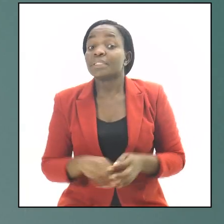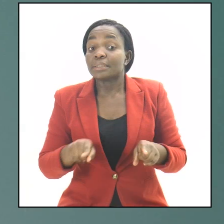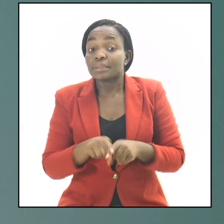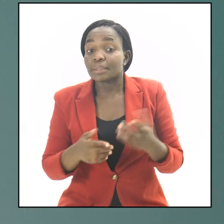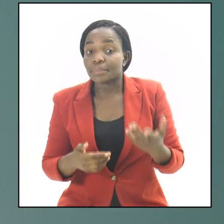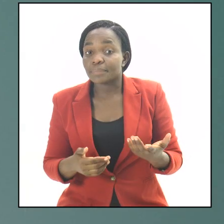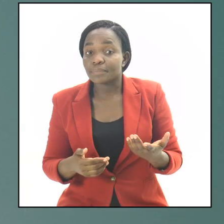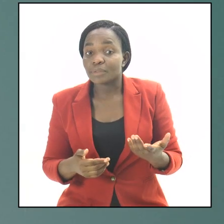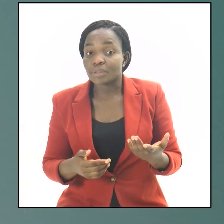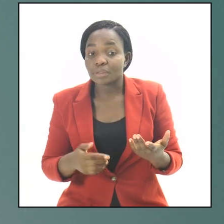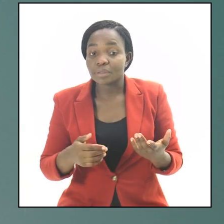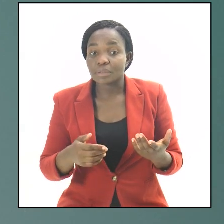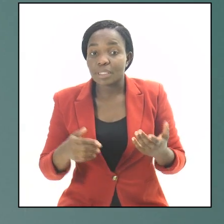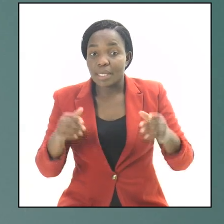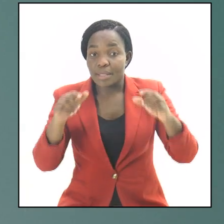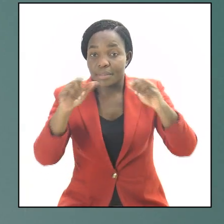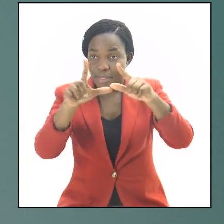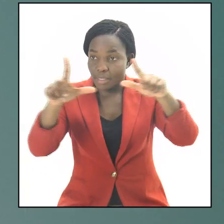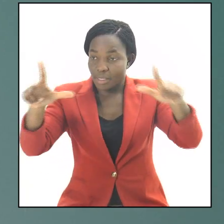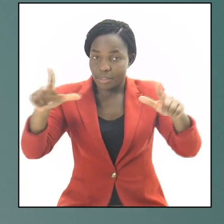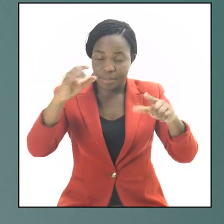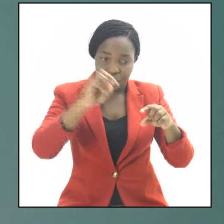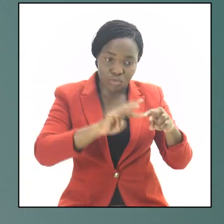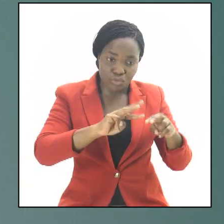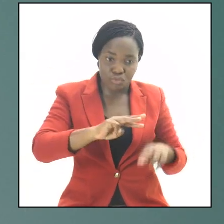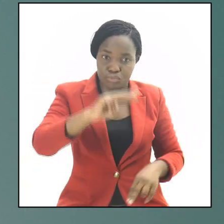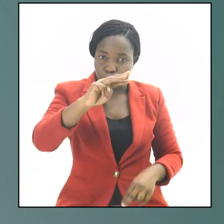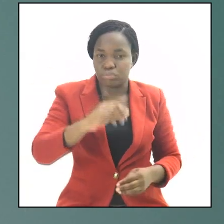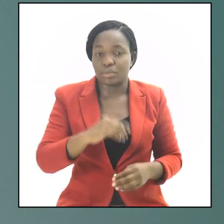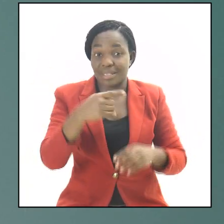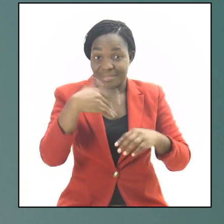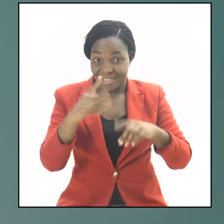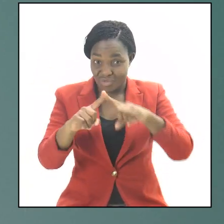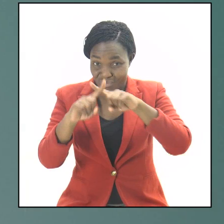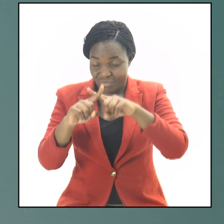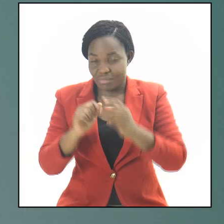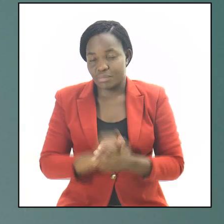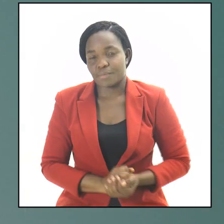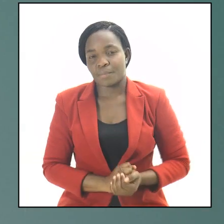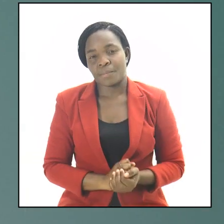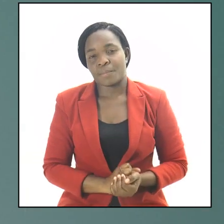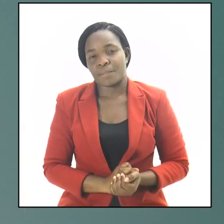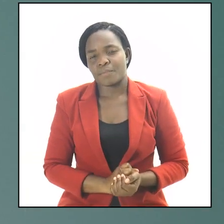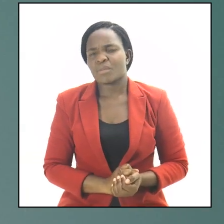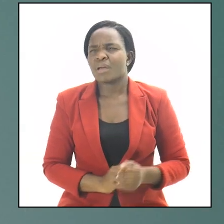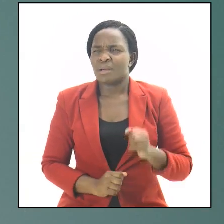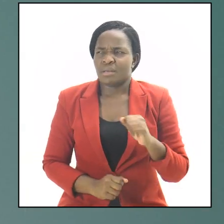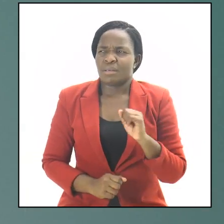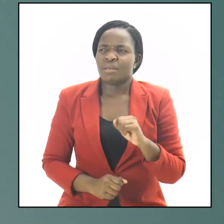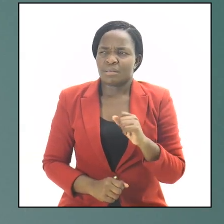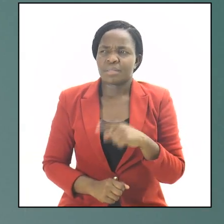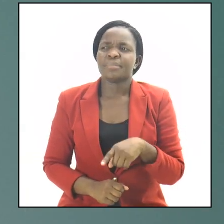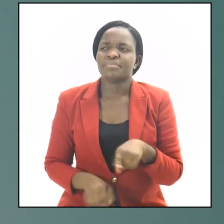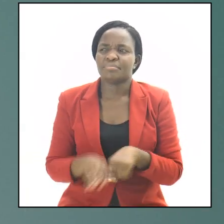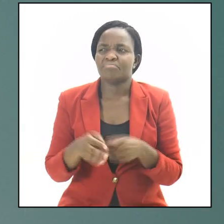taking the length and the width and multiplying the two. Well, Ben, that makes a lot of sense,